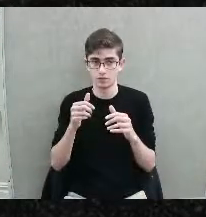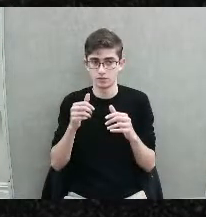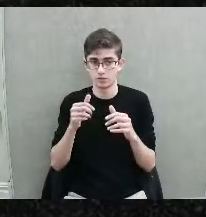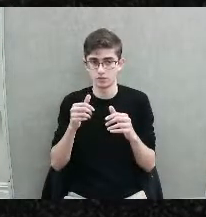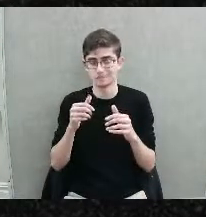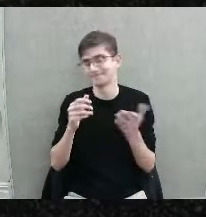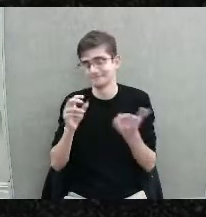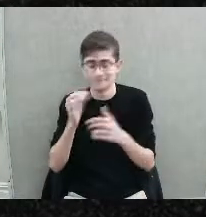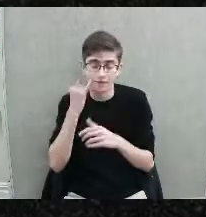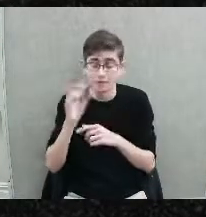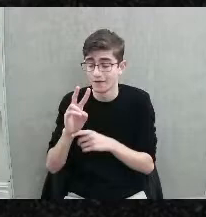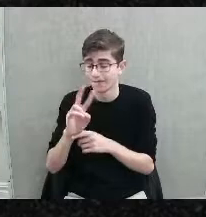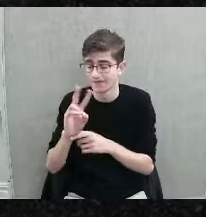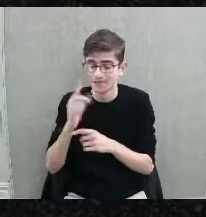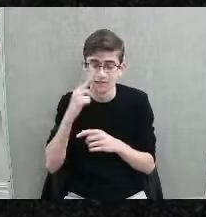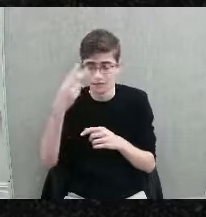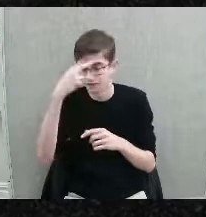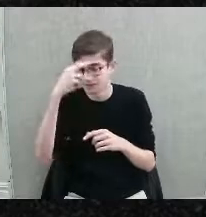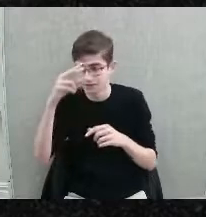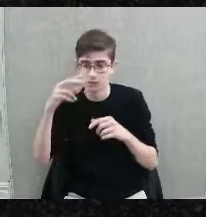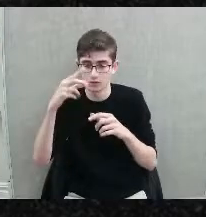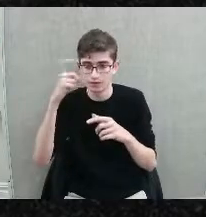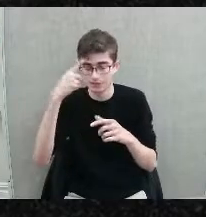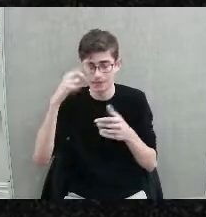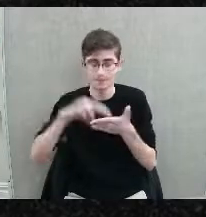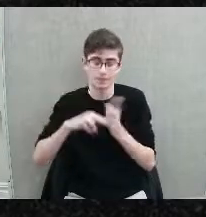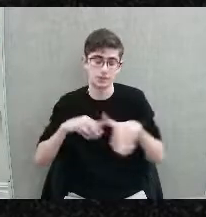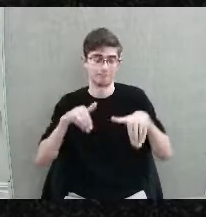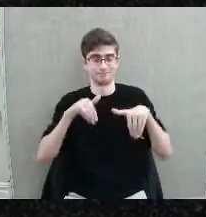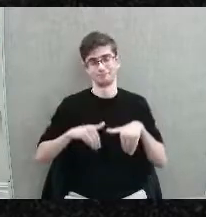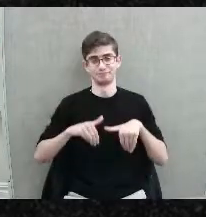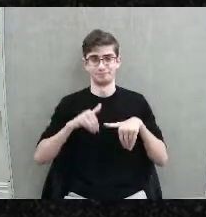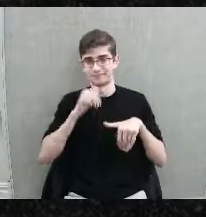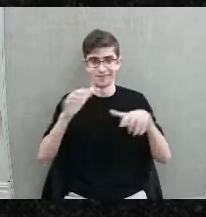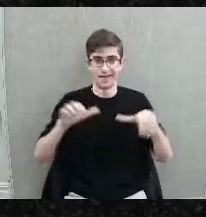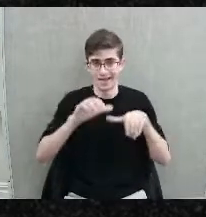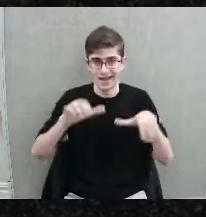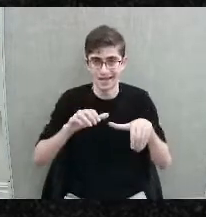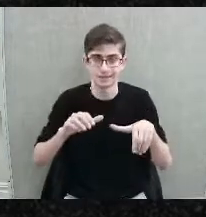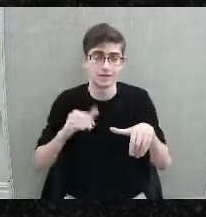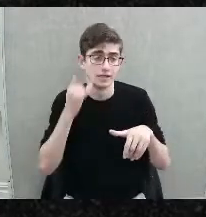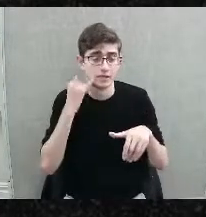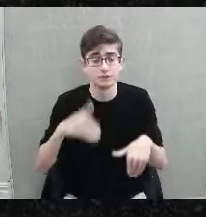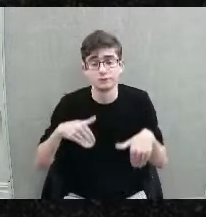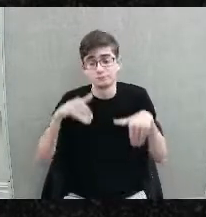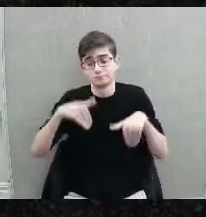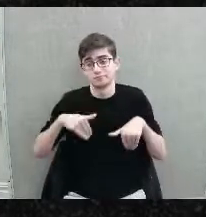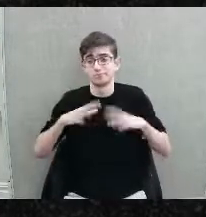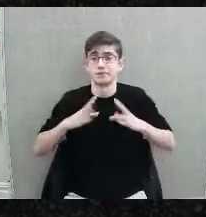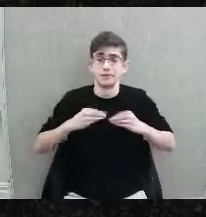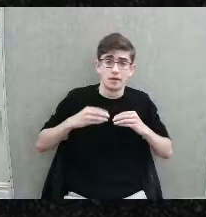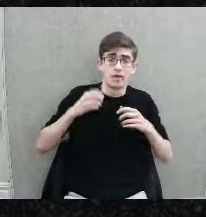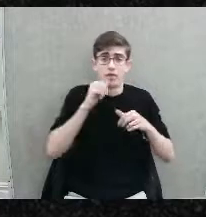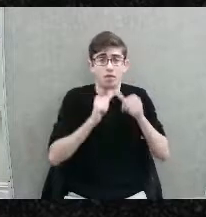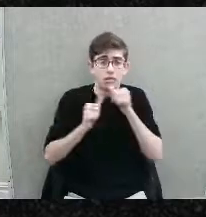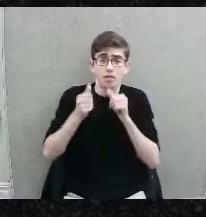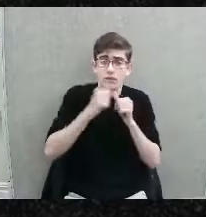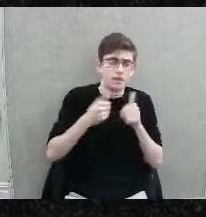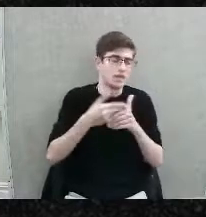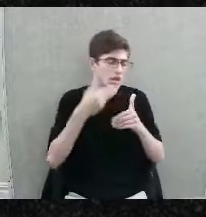that hyper-powerful subject that the neoliberal discourse wants you to be, to take care of